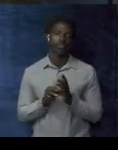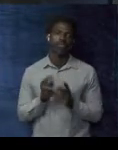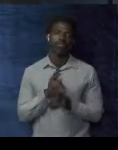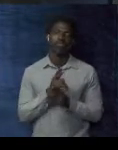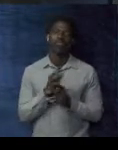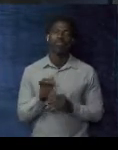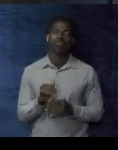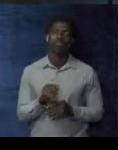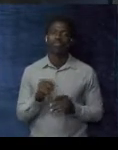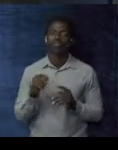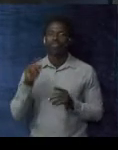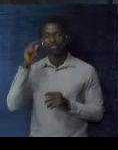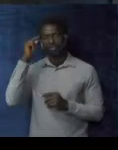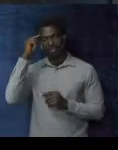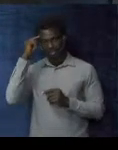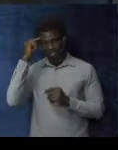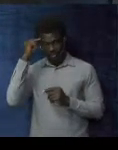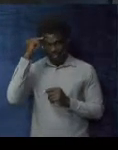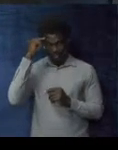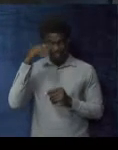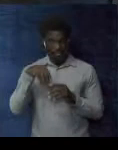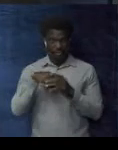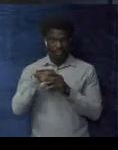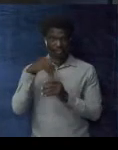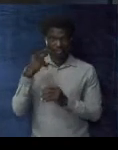carefully. Think outside the box.